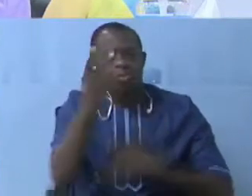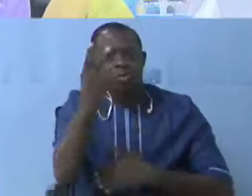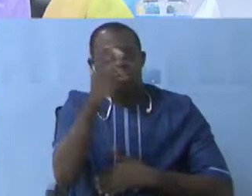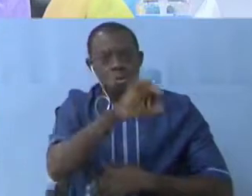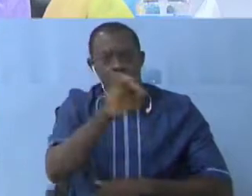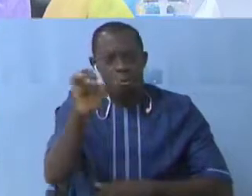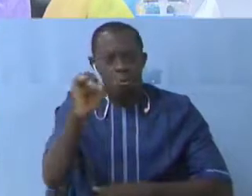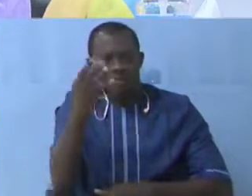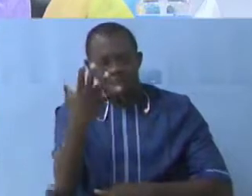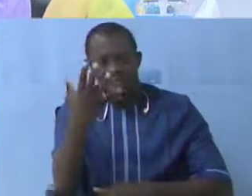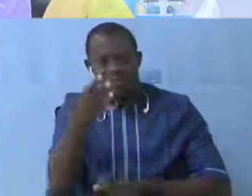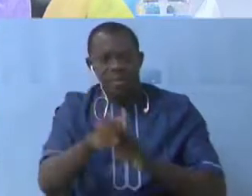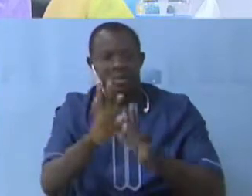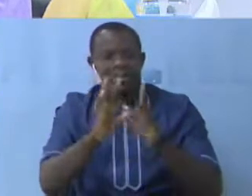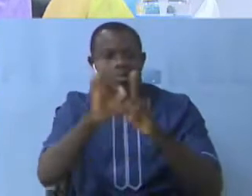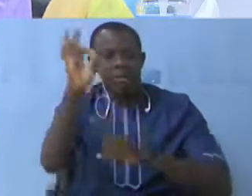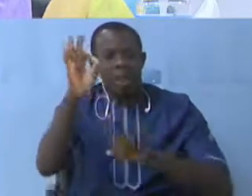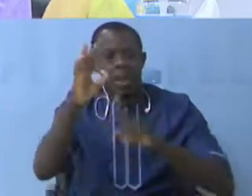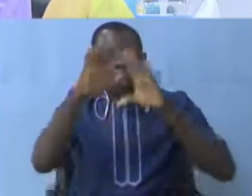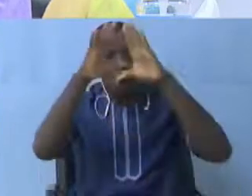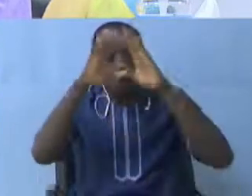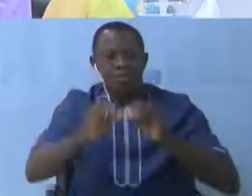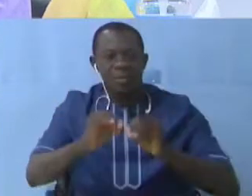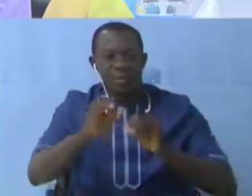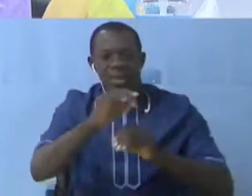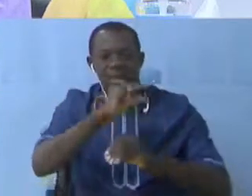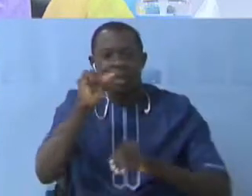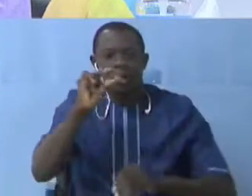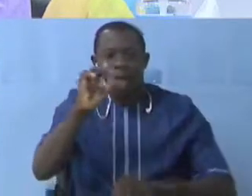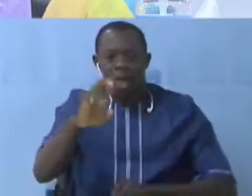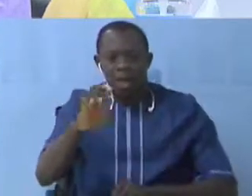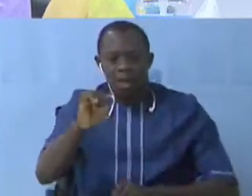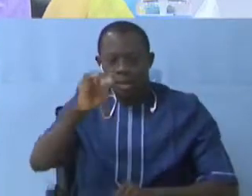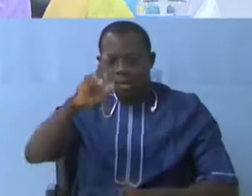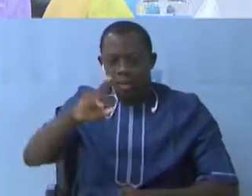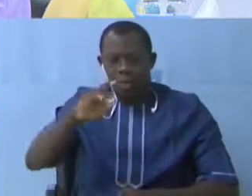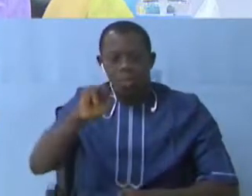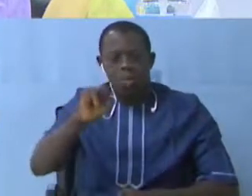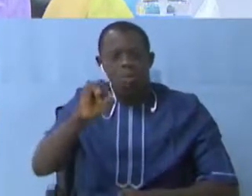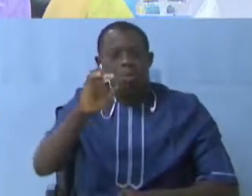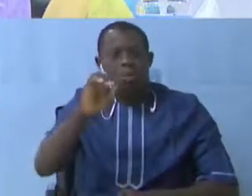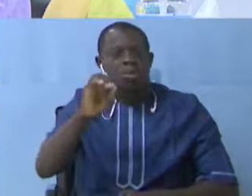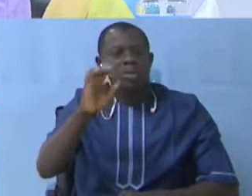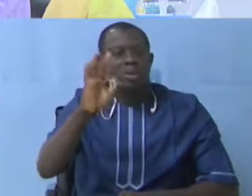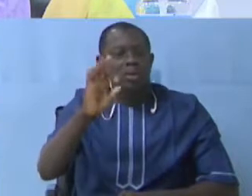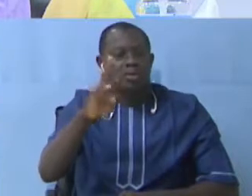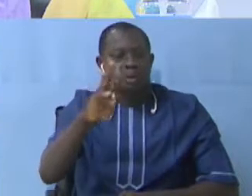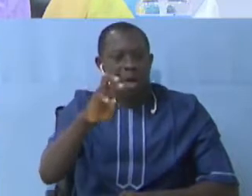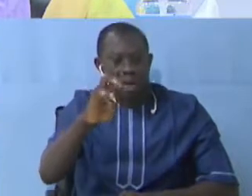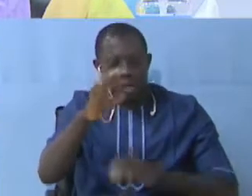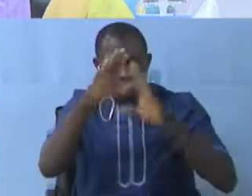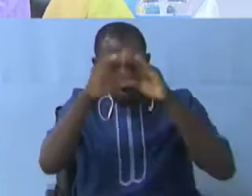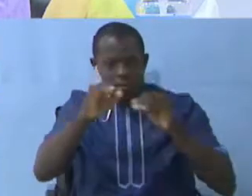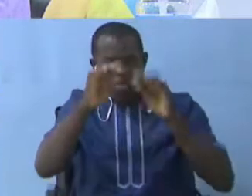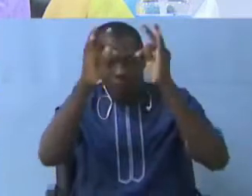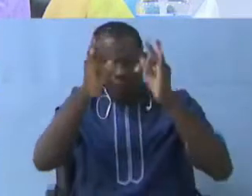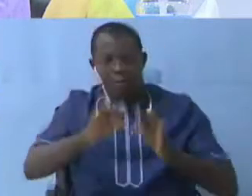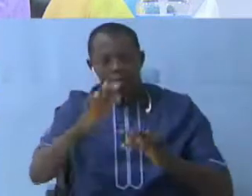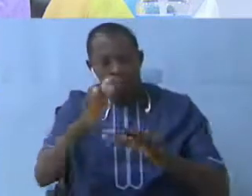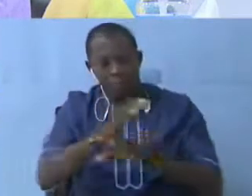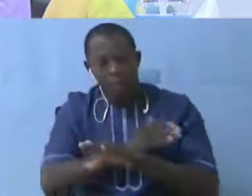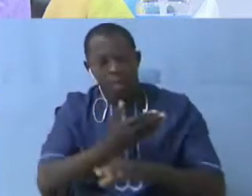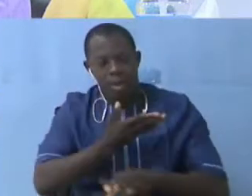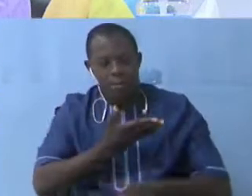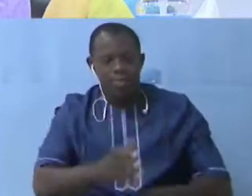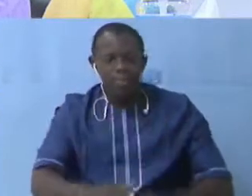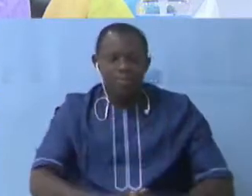the special rapporteur's office was set up. ci atum 2005 nag special rapporteur office bi ci lañ ko taxawal.